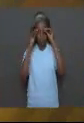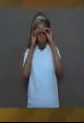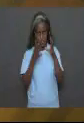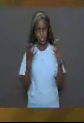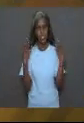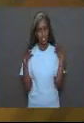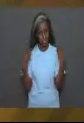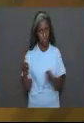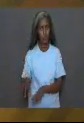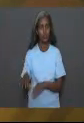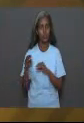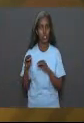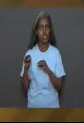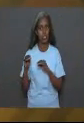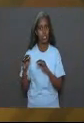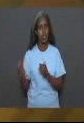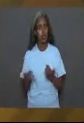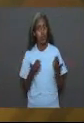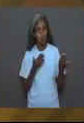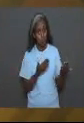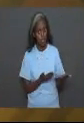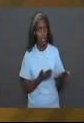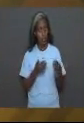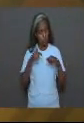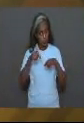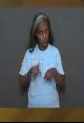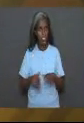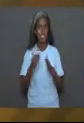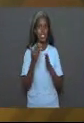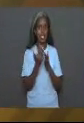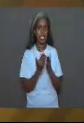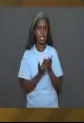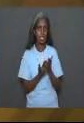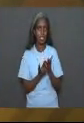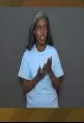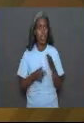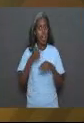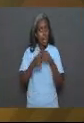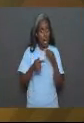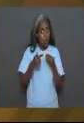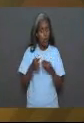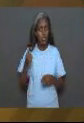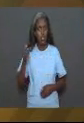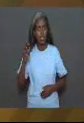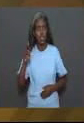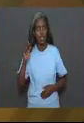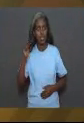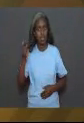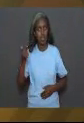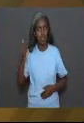Hello, teacher. Hello, students. Welcome to today's lesson about